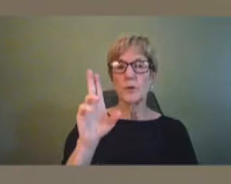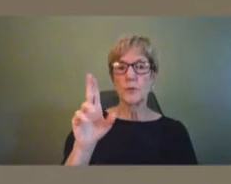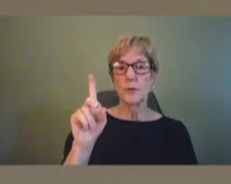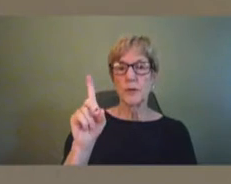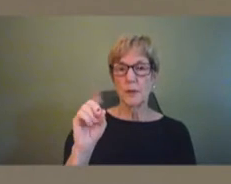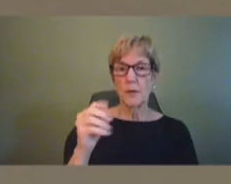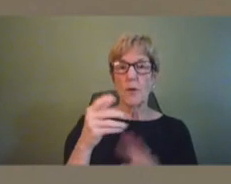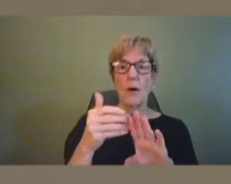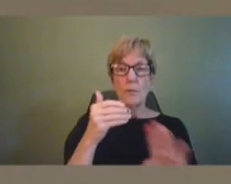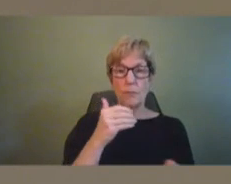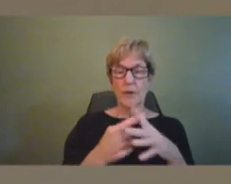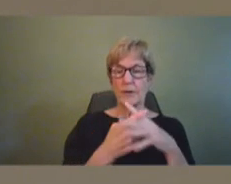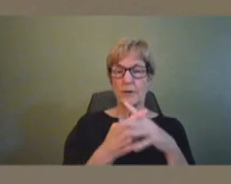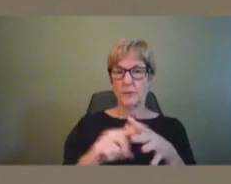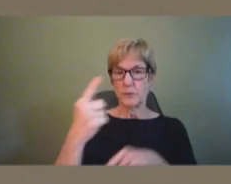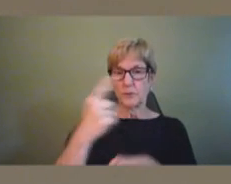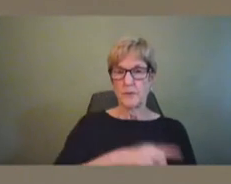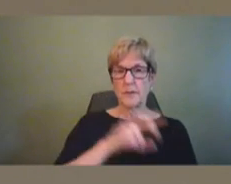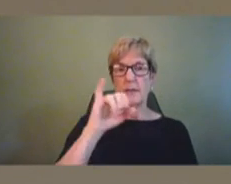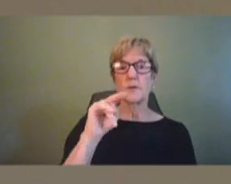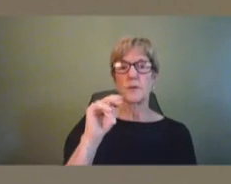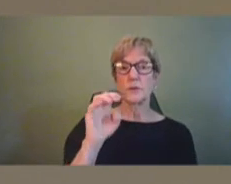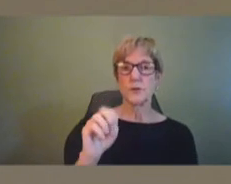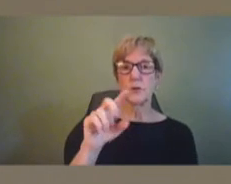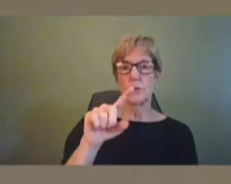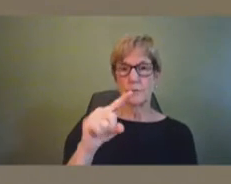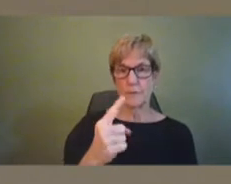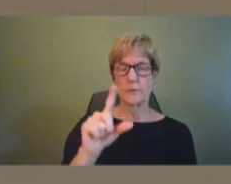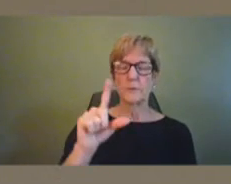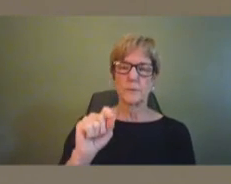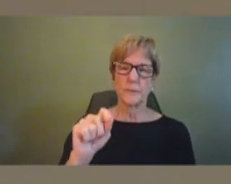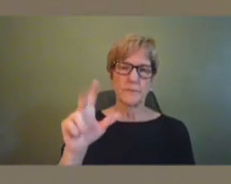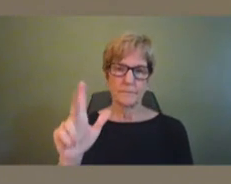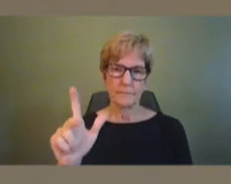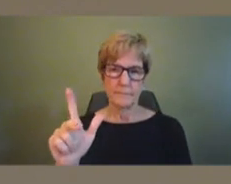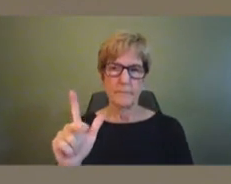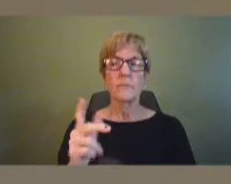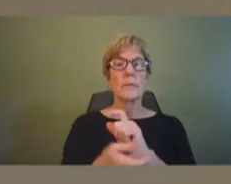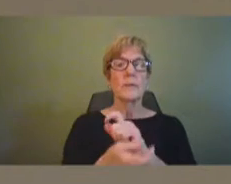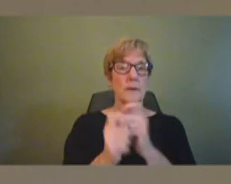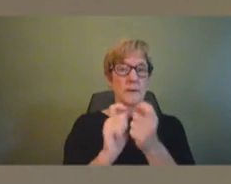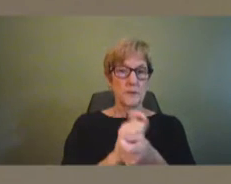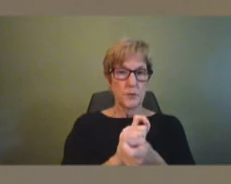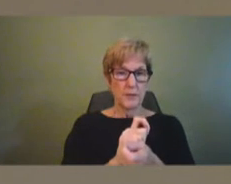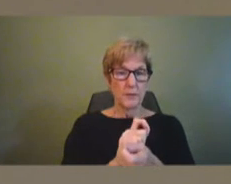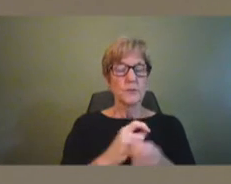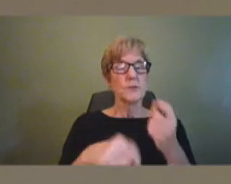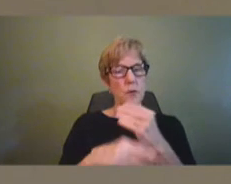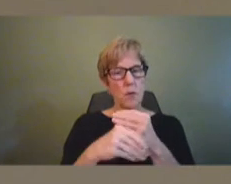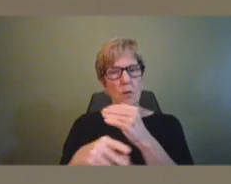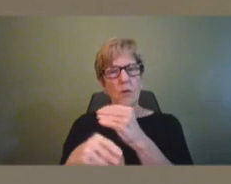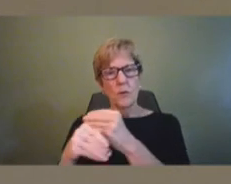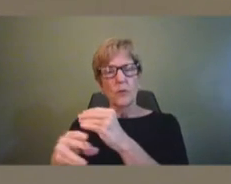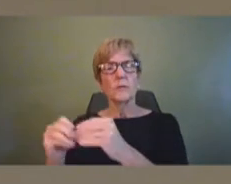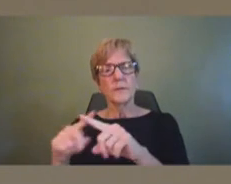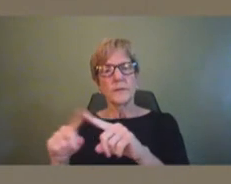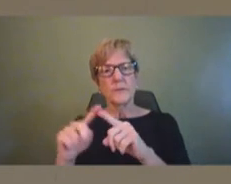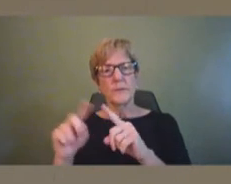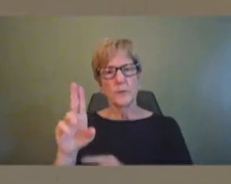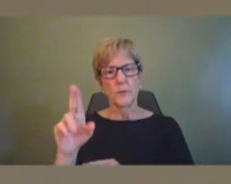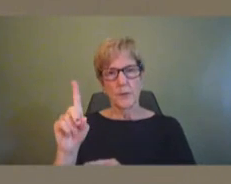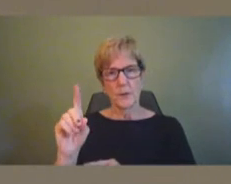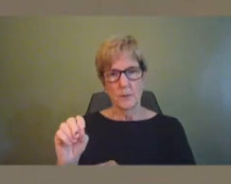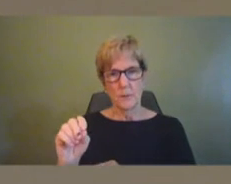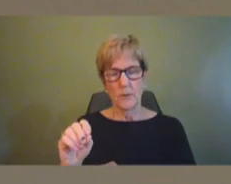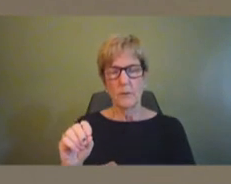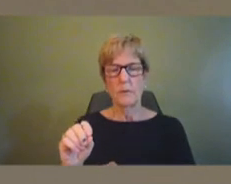date of June 1st 2023 there are proposed changes in most articles of the adopted Udo and these changes include updated